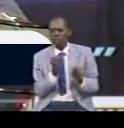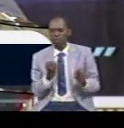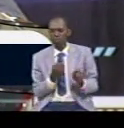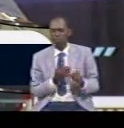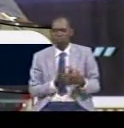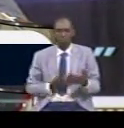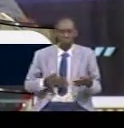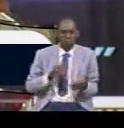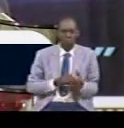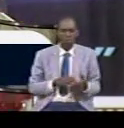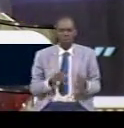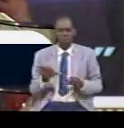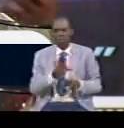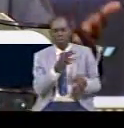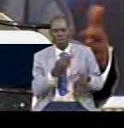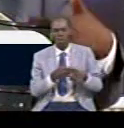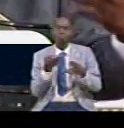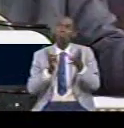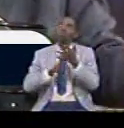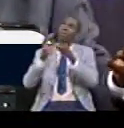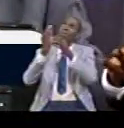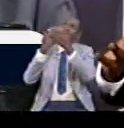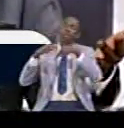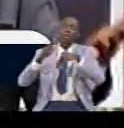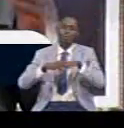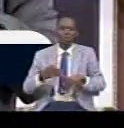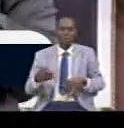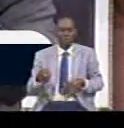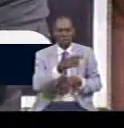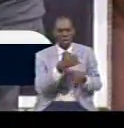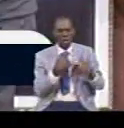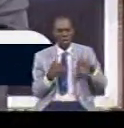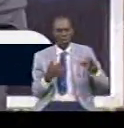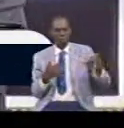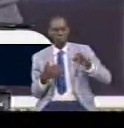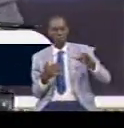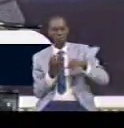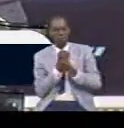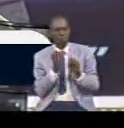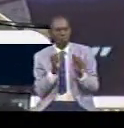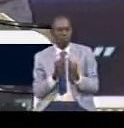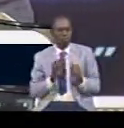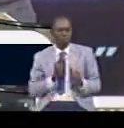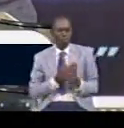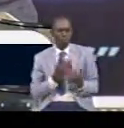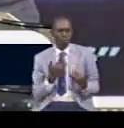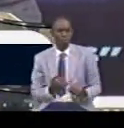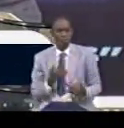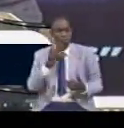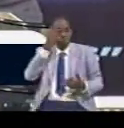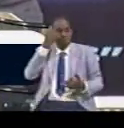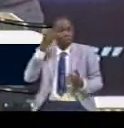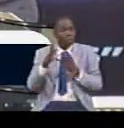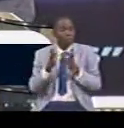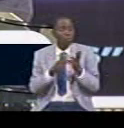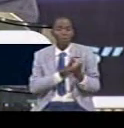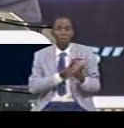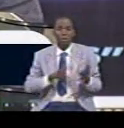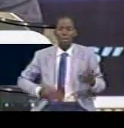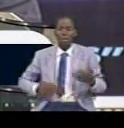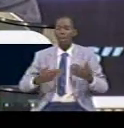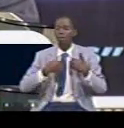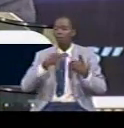have their names in heaven? Did they have the same salvation we have now? Because Jesus Christ had not got to Calvary yet.